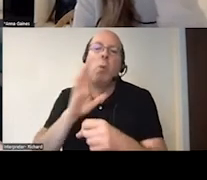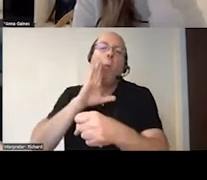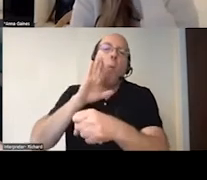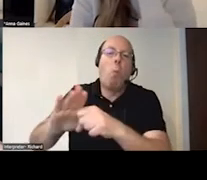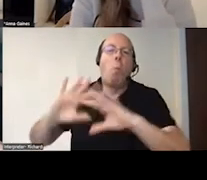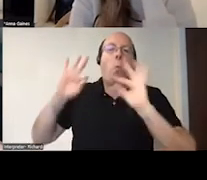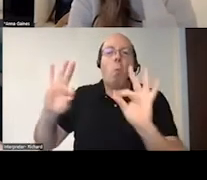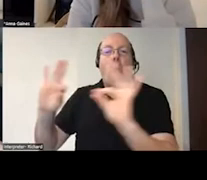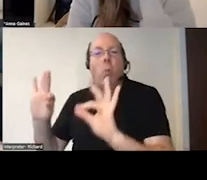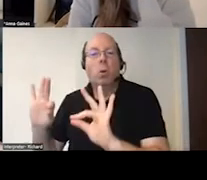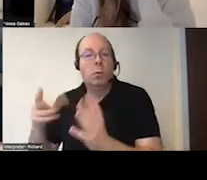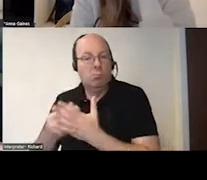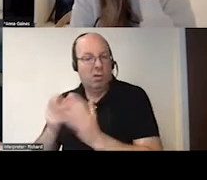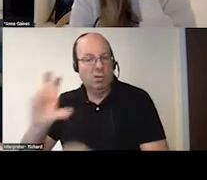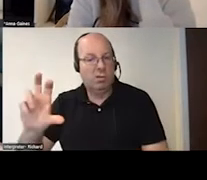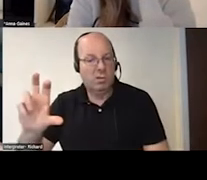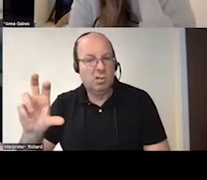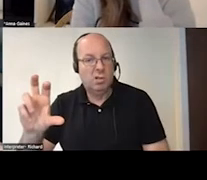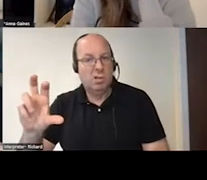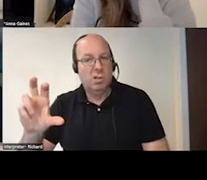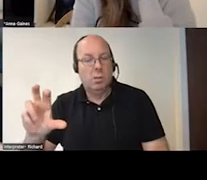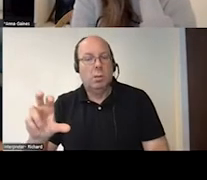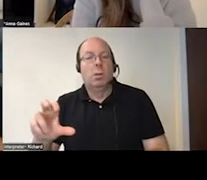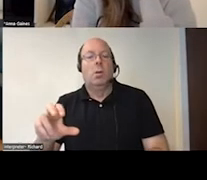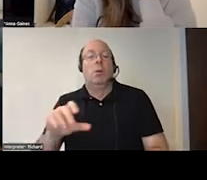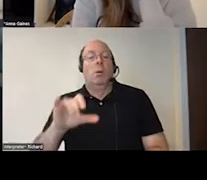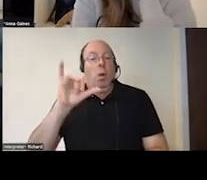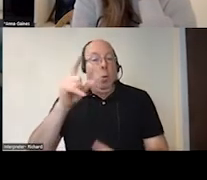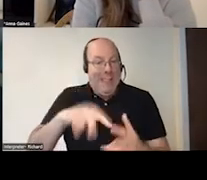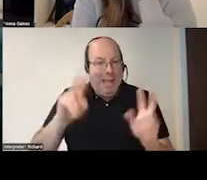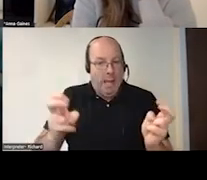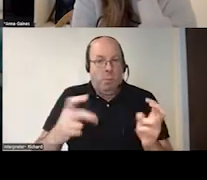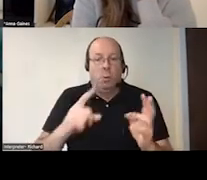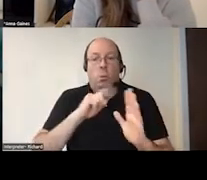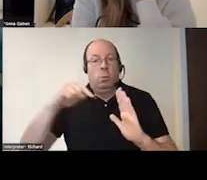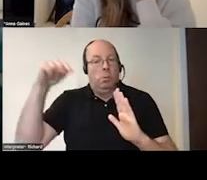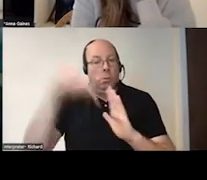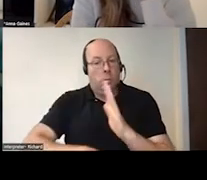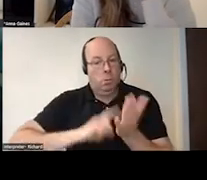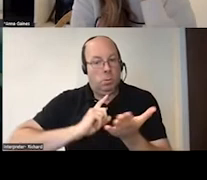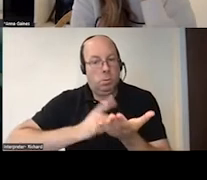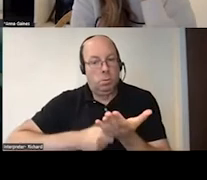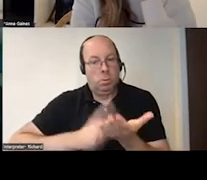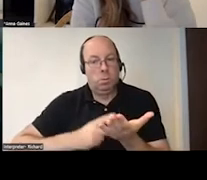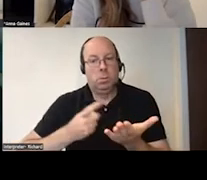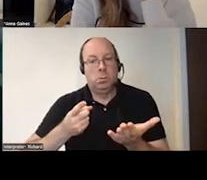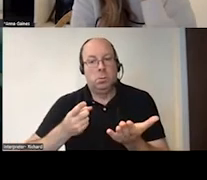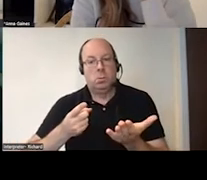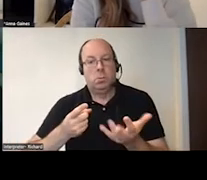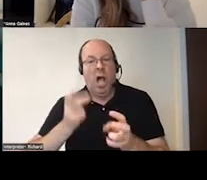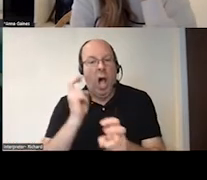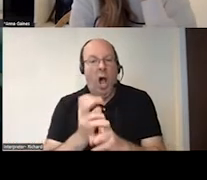so, yeah, it's a larger conversation, and it's really dynamic, and it's hard to say. So